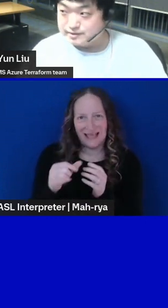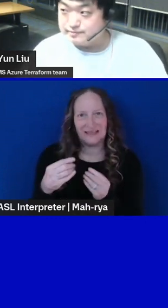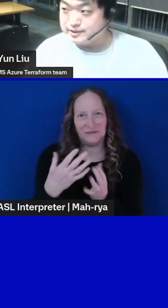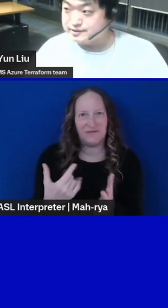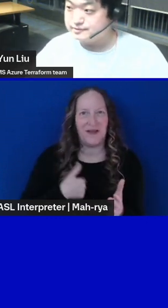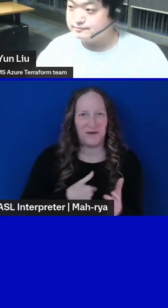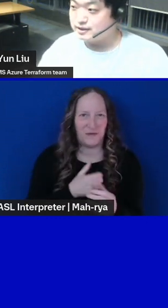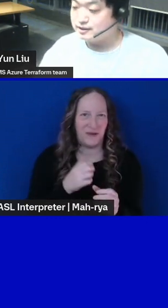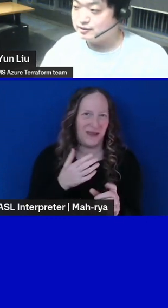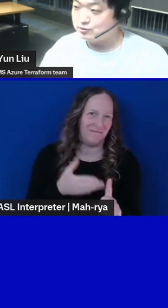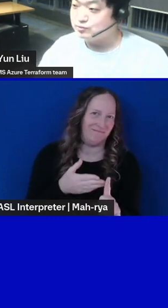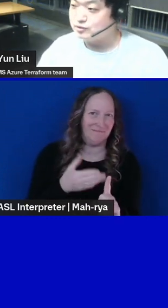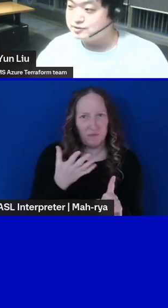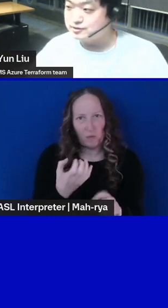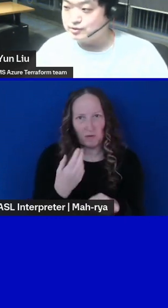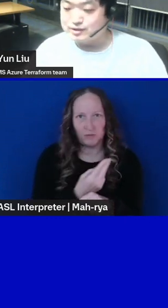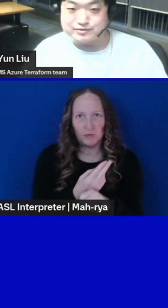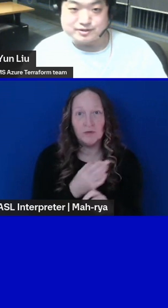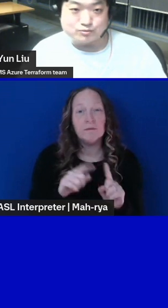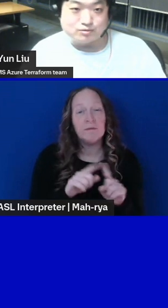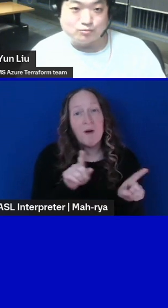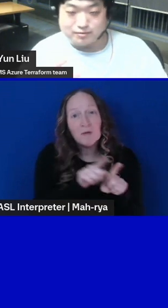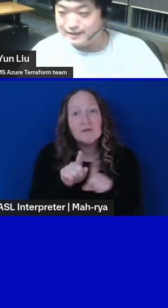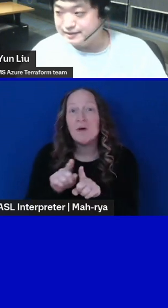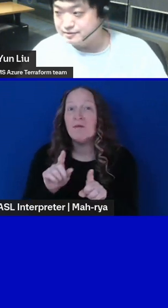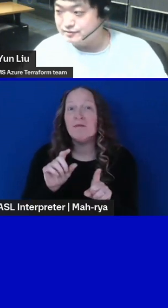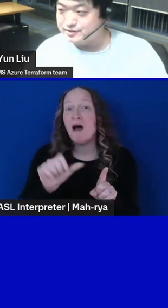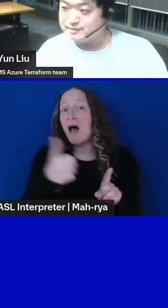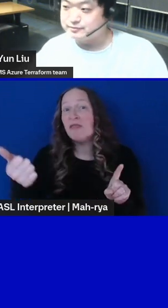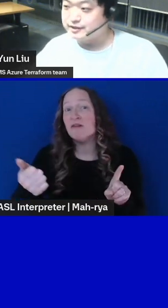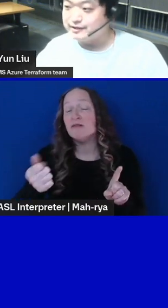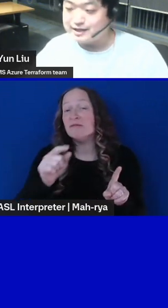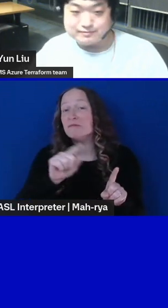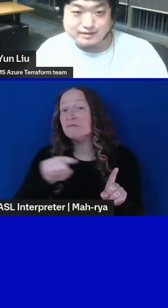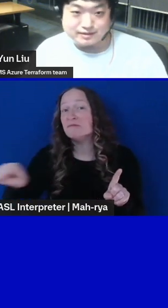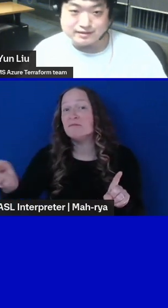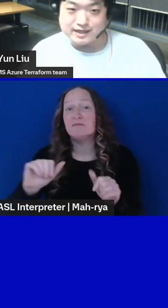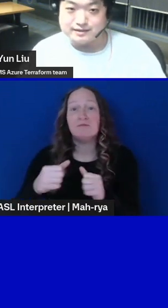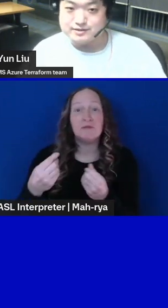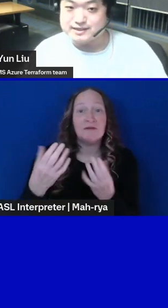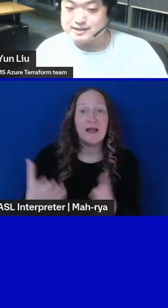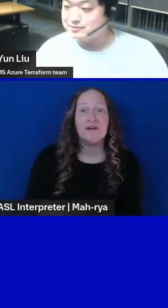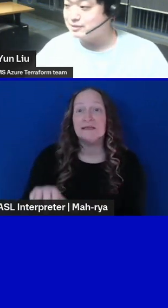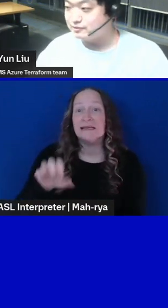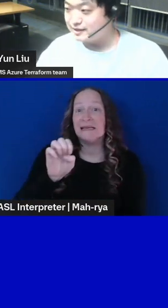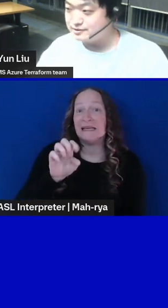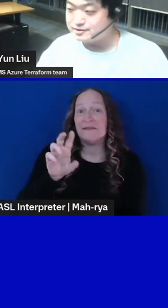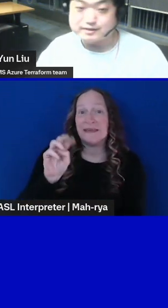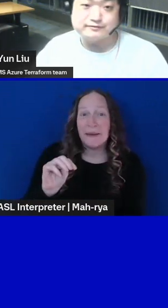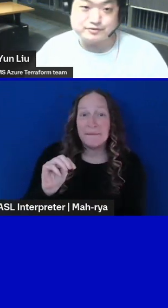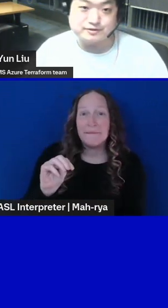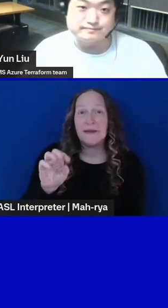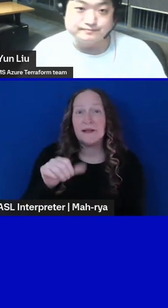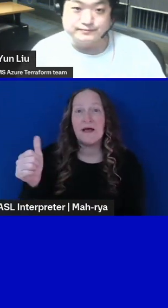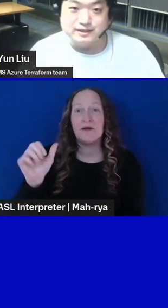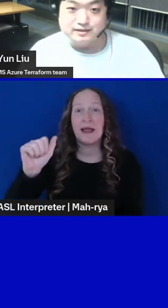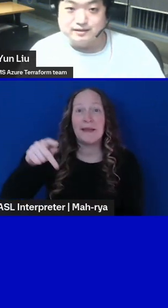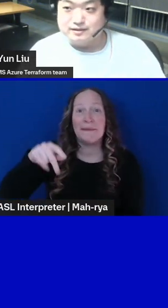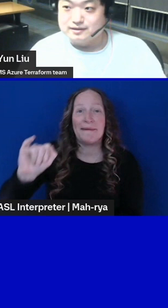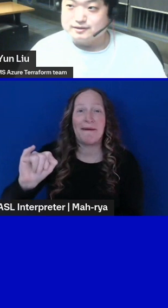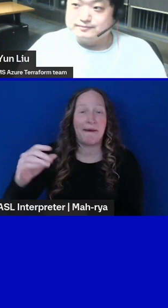use. But also, we want to support more providers, for example, EVM and AZ API providers in the future.